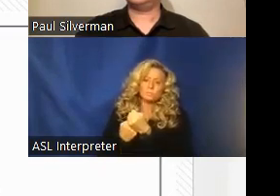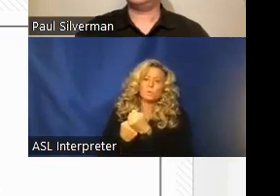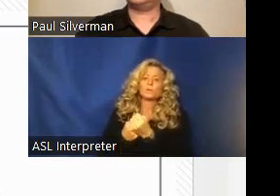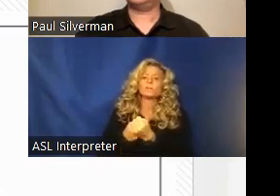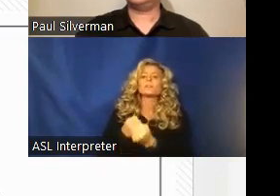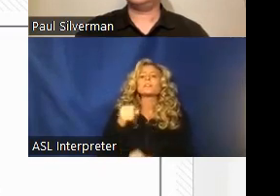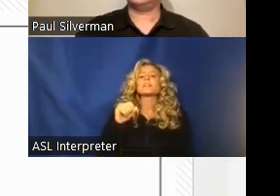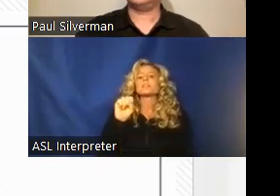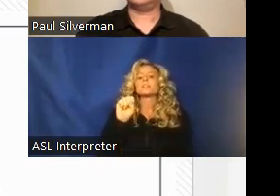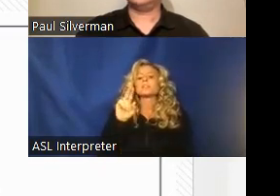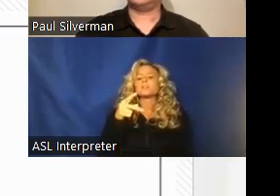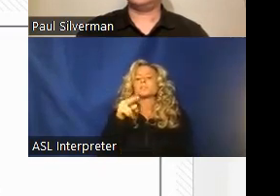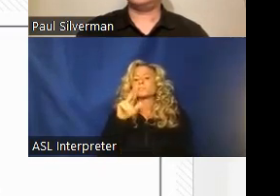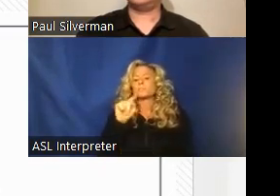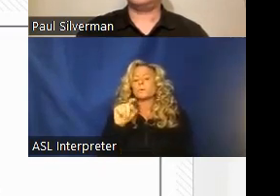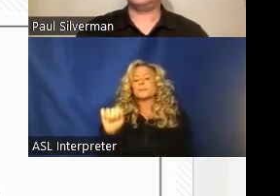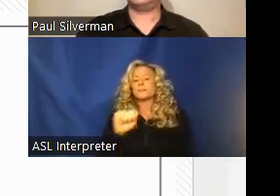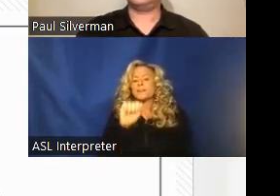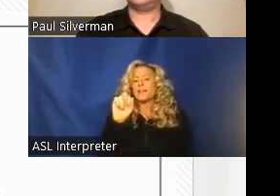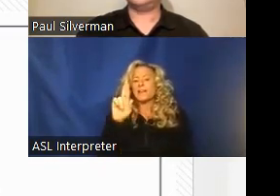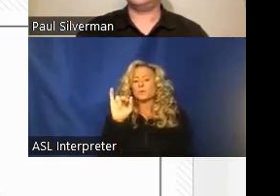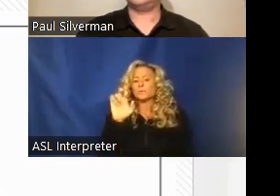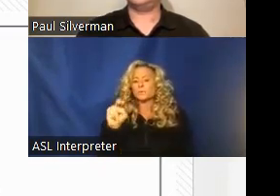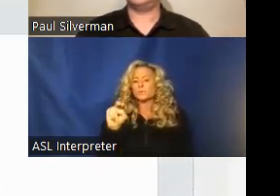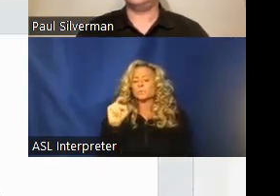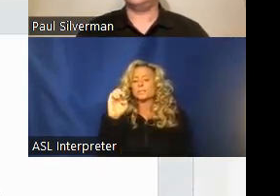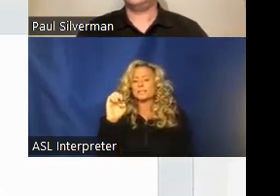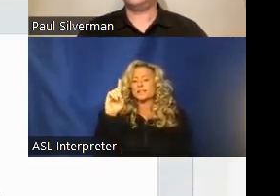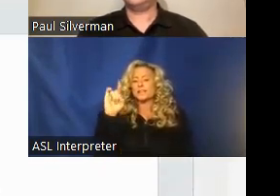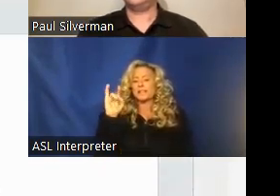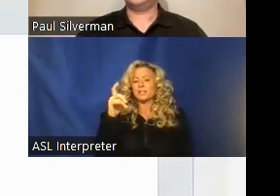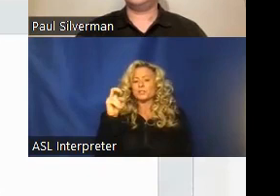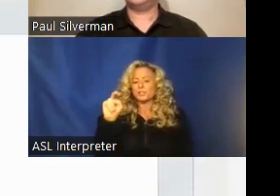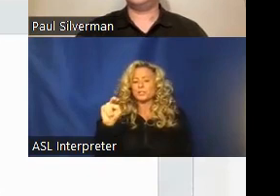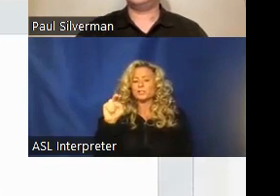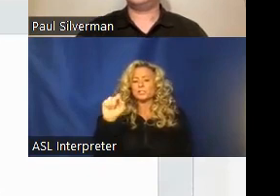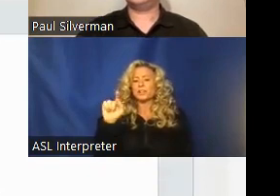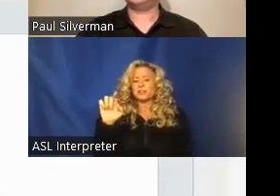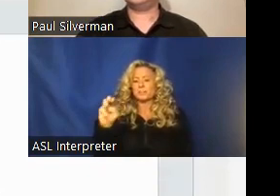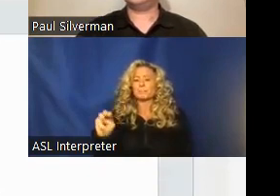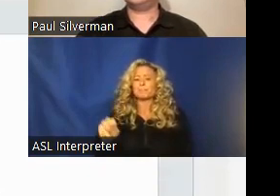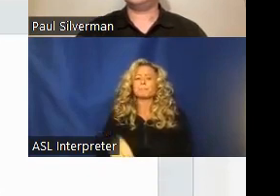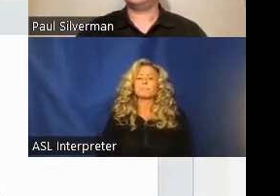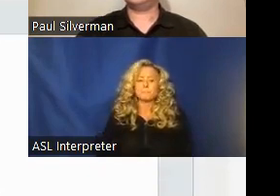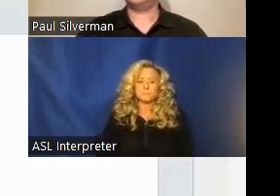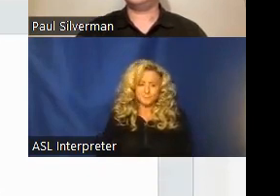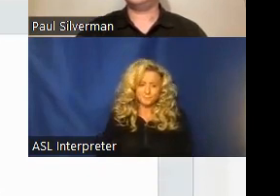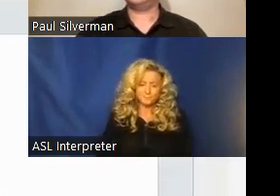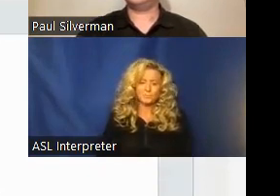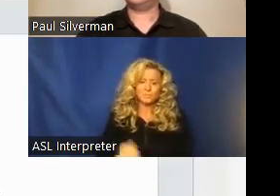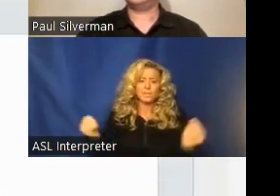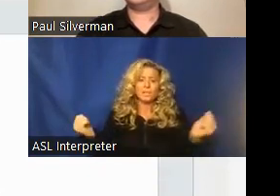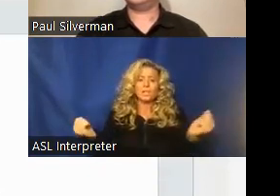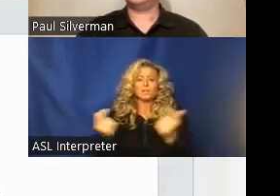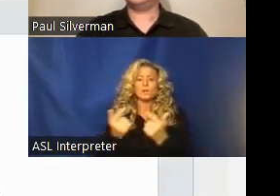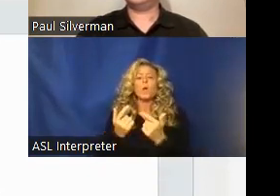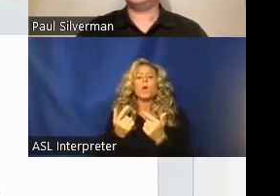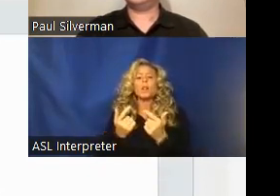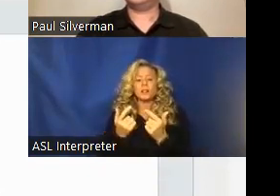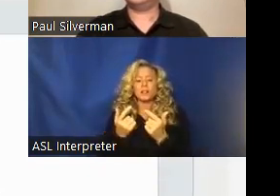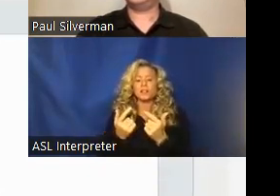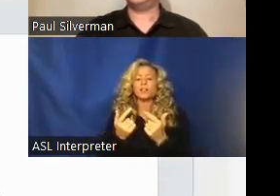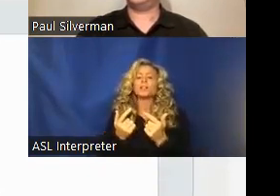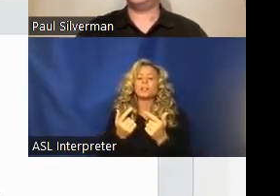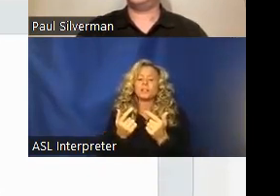support@rubineducation.com with the subject line below. And finally, everybody joining us today will be receiving a